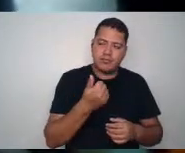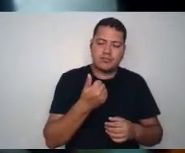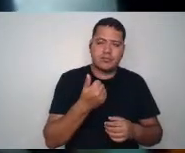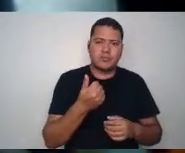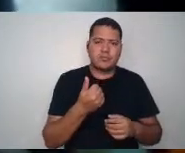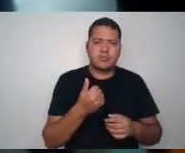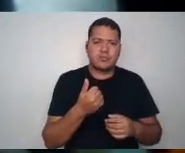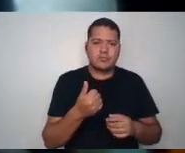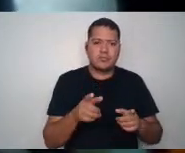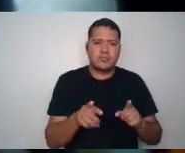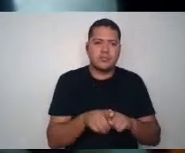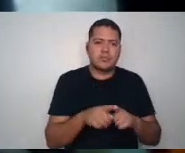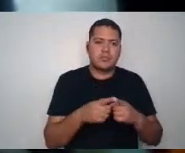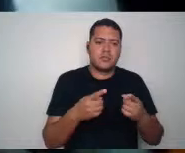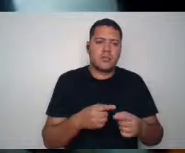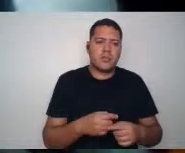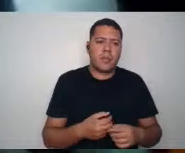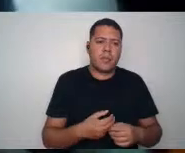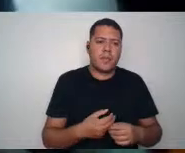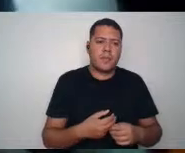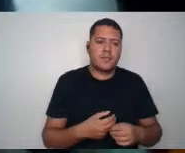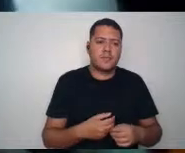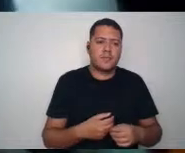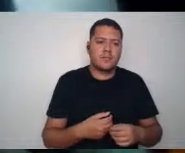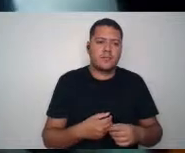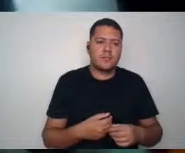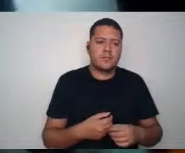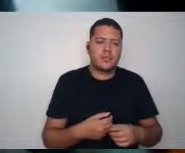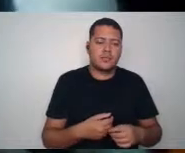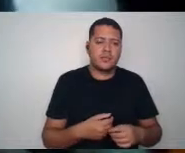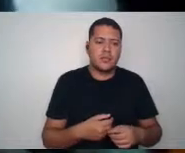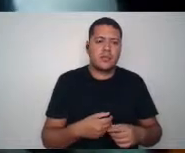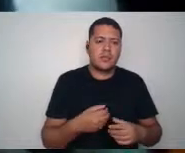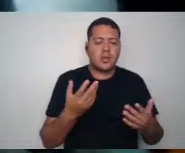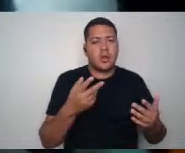And now going to the theme, because we don't have a lot of time.